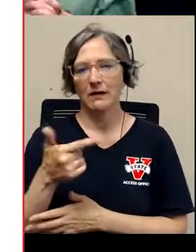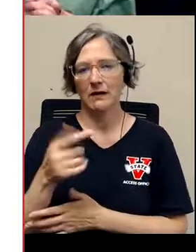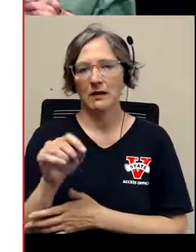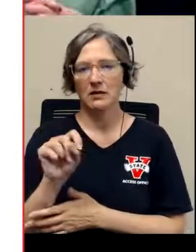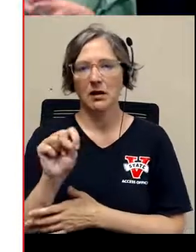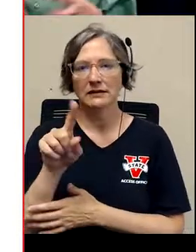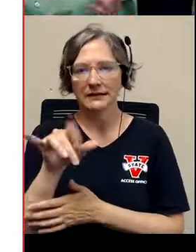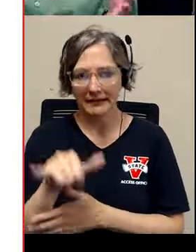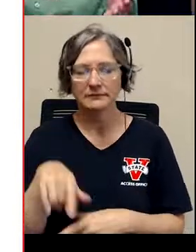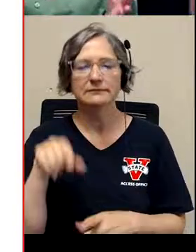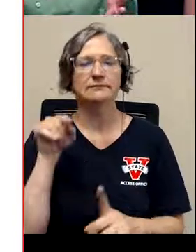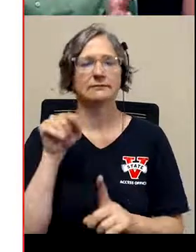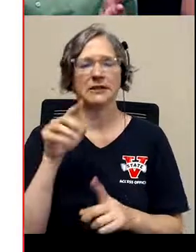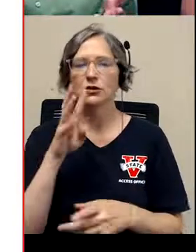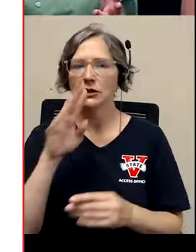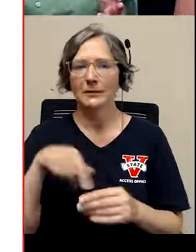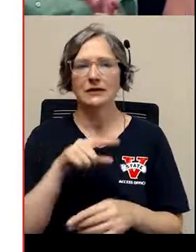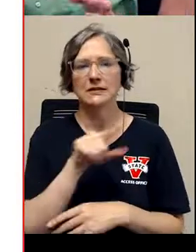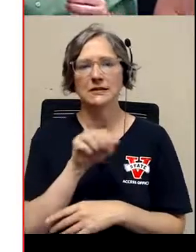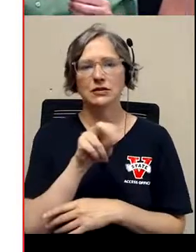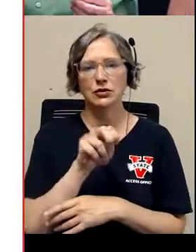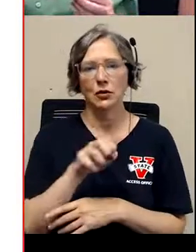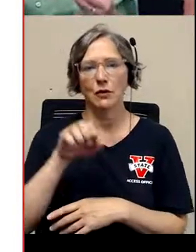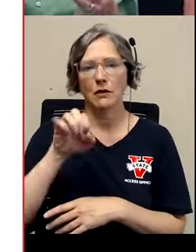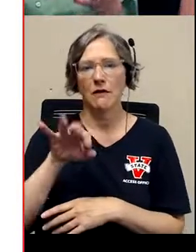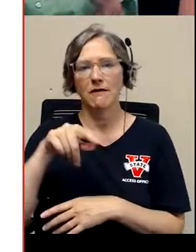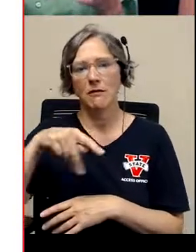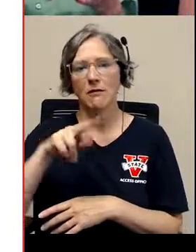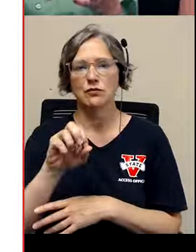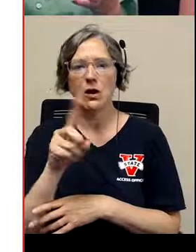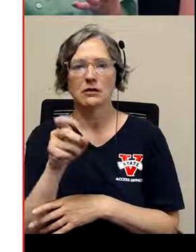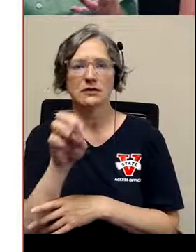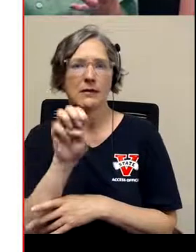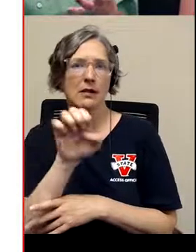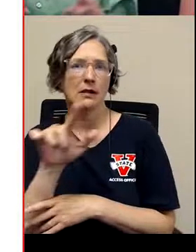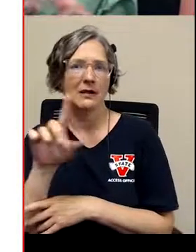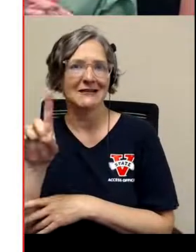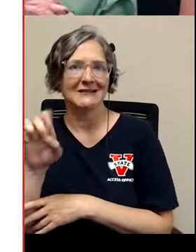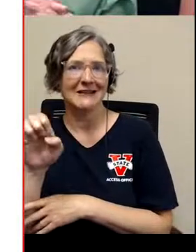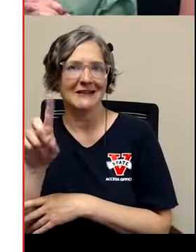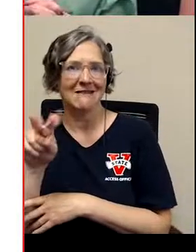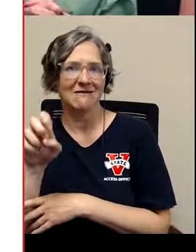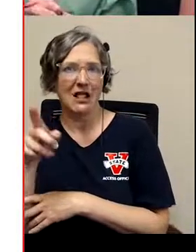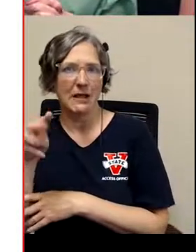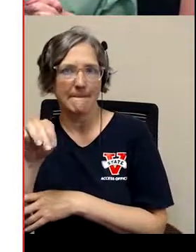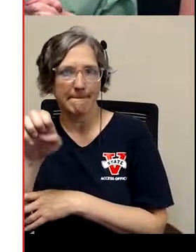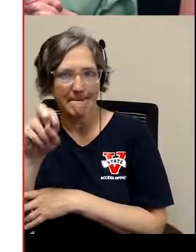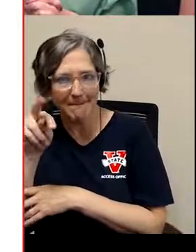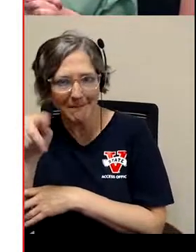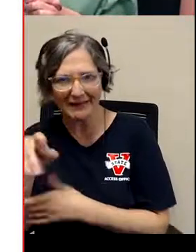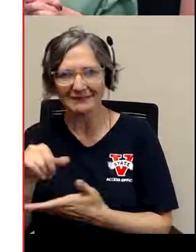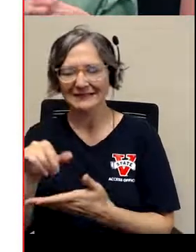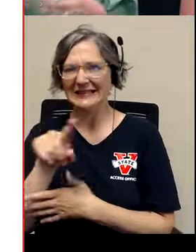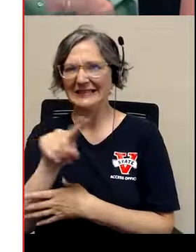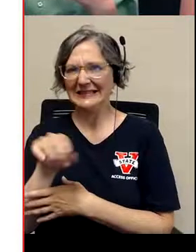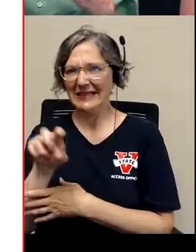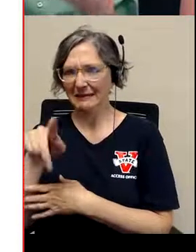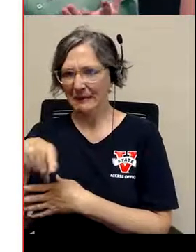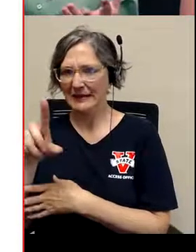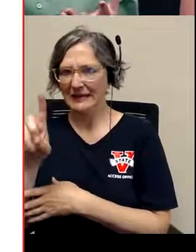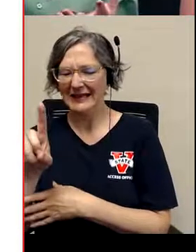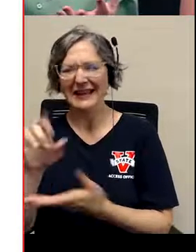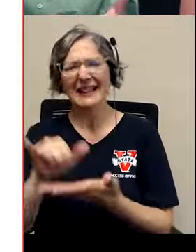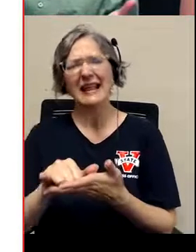So Vygotsky talked about a zone of proximal development, essentially a comfort zone, right? Of where students were